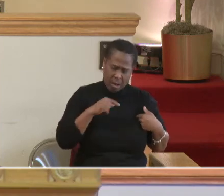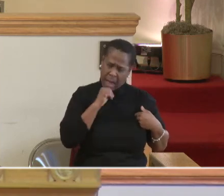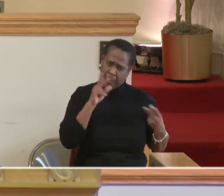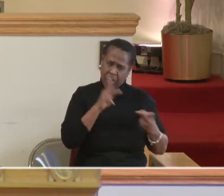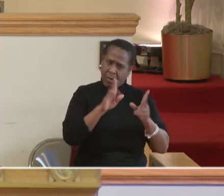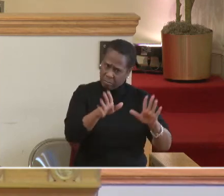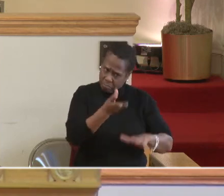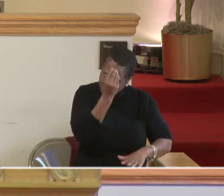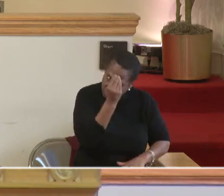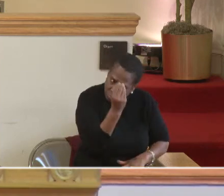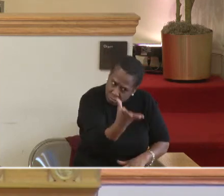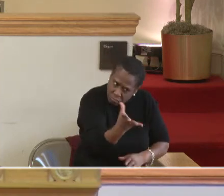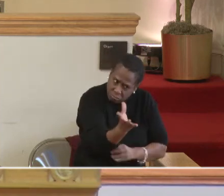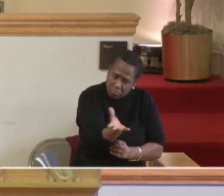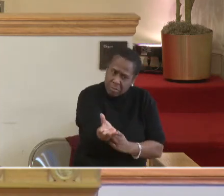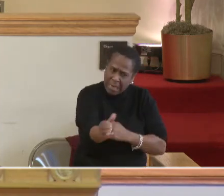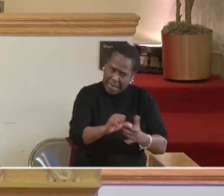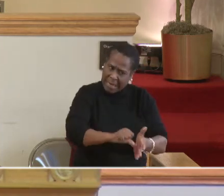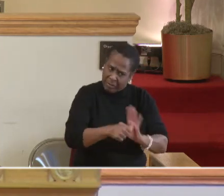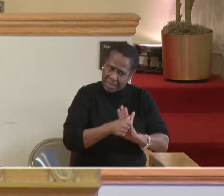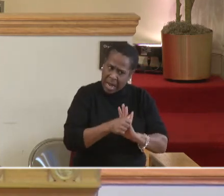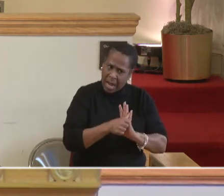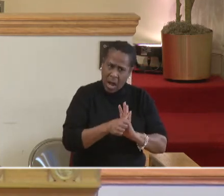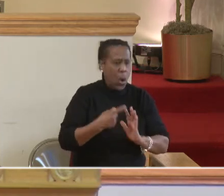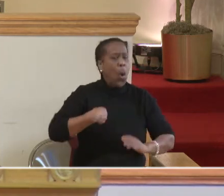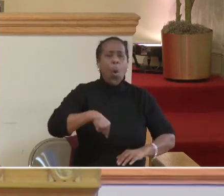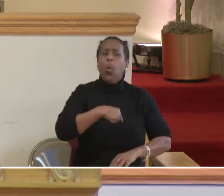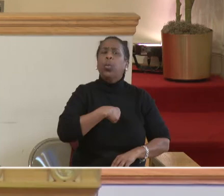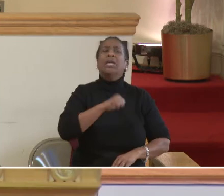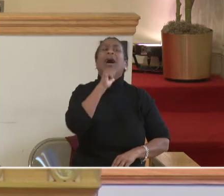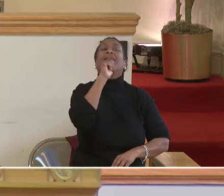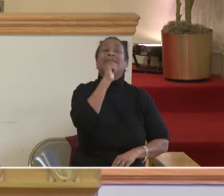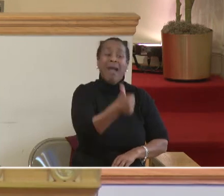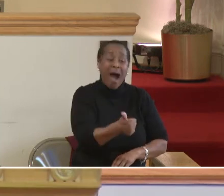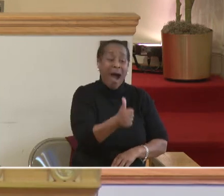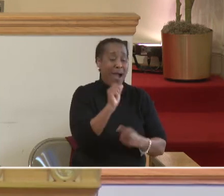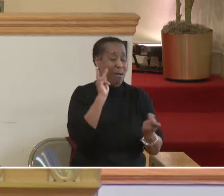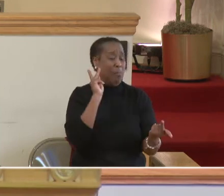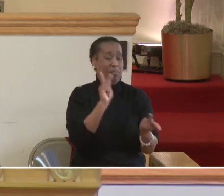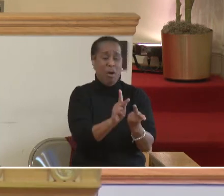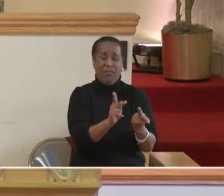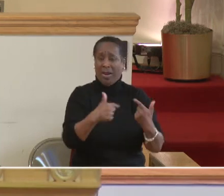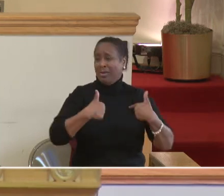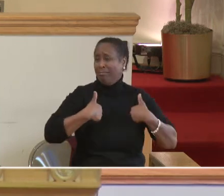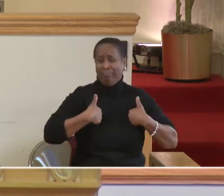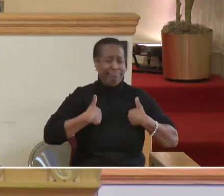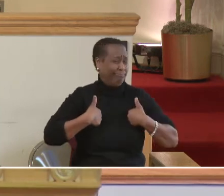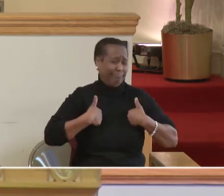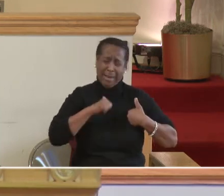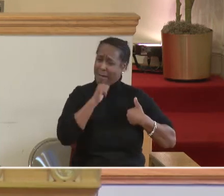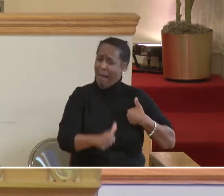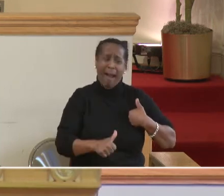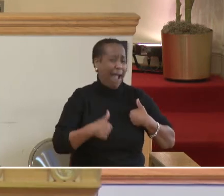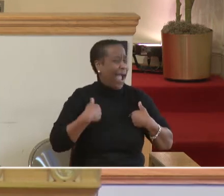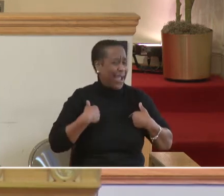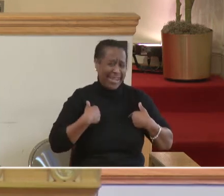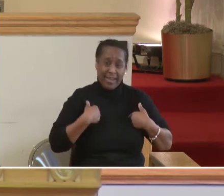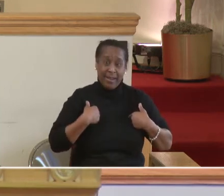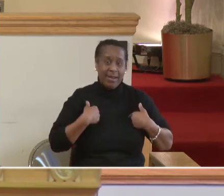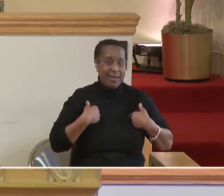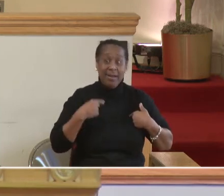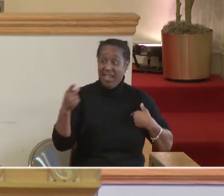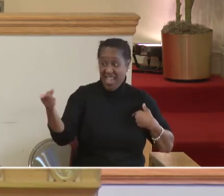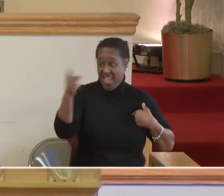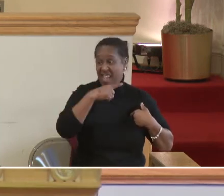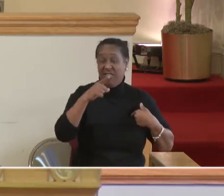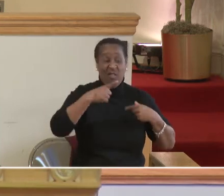let me just emphasize, we are in no way perfect. Stick around here